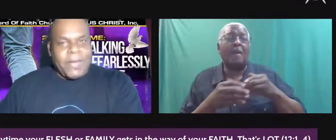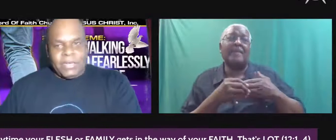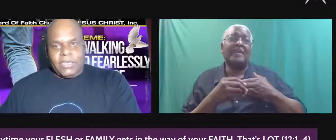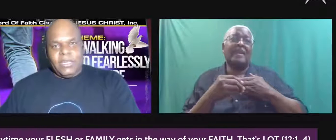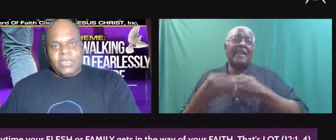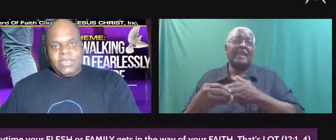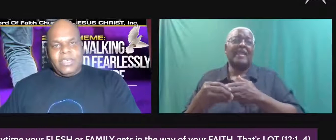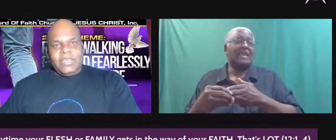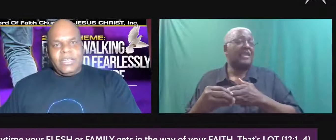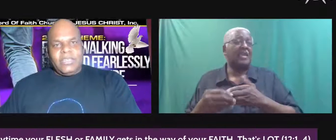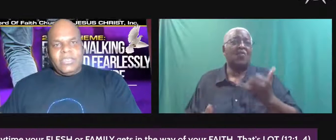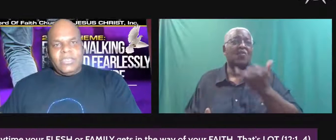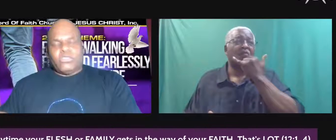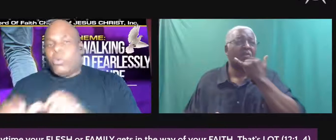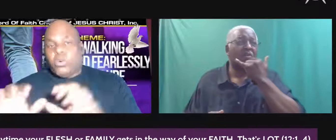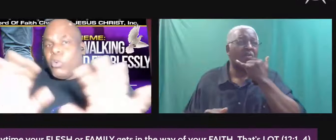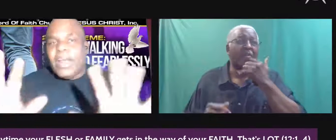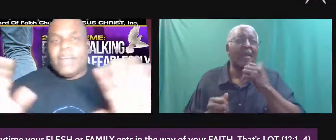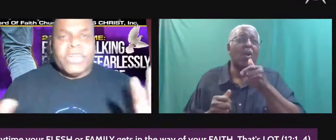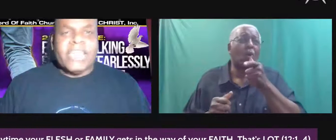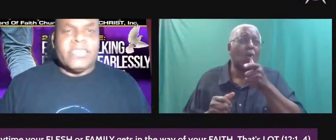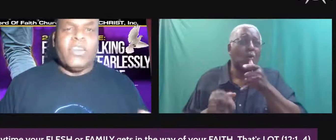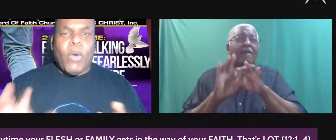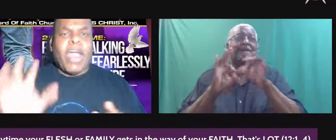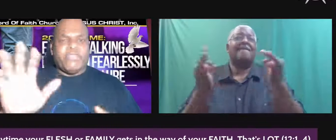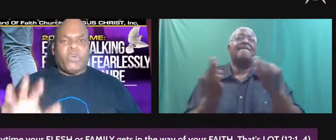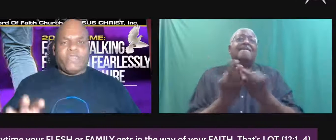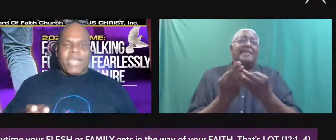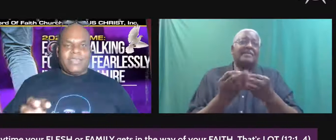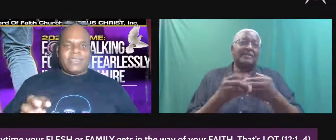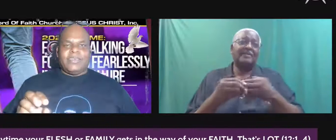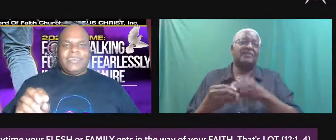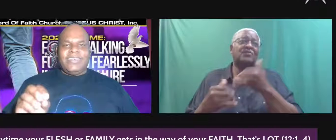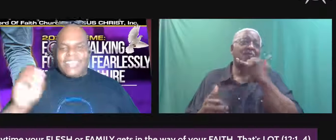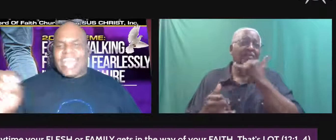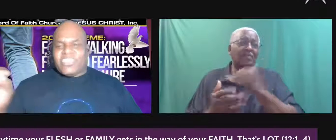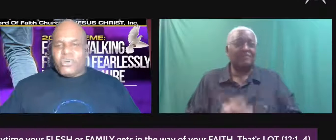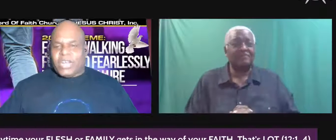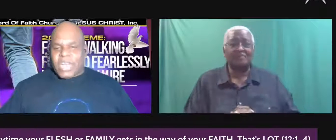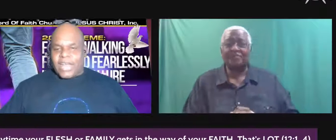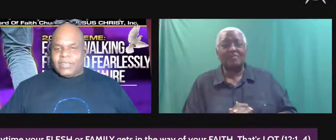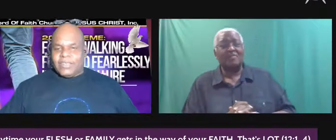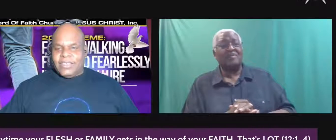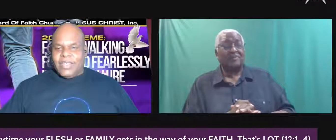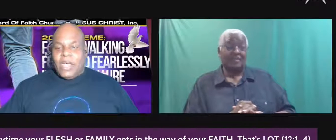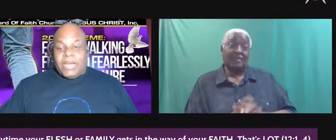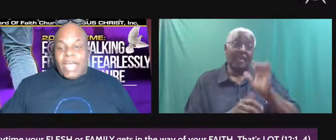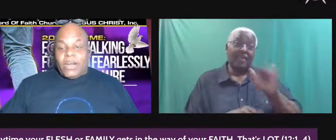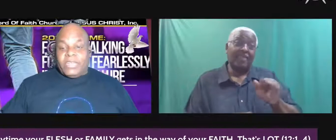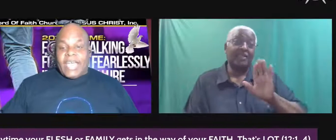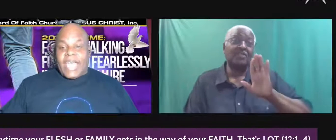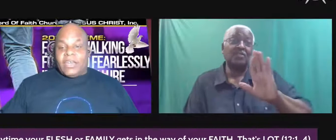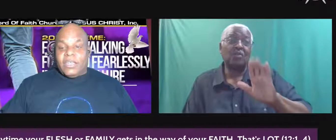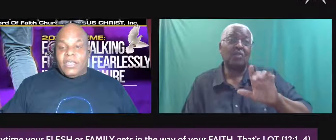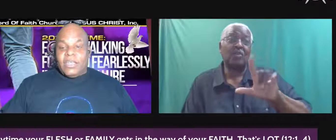by family. So whatever gets in the way of your faith, that's your lot.